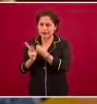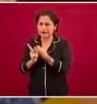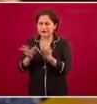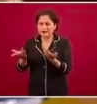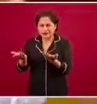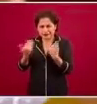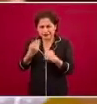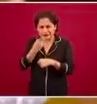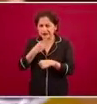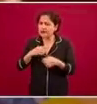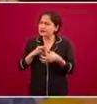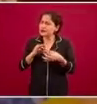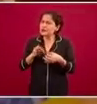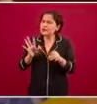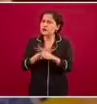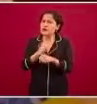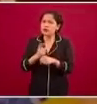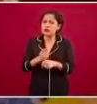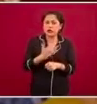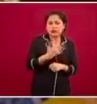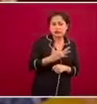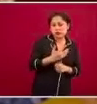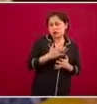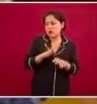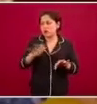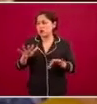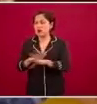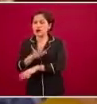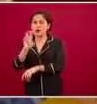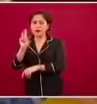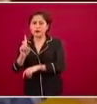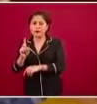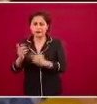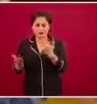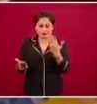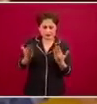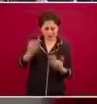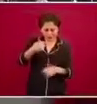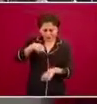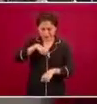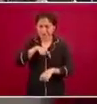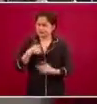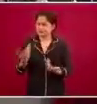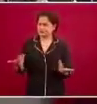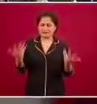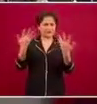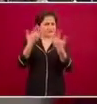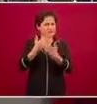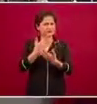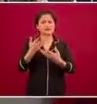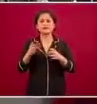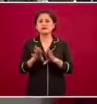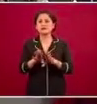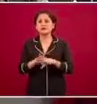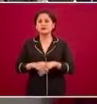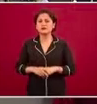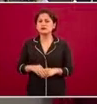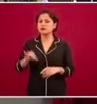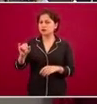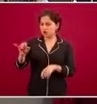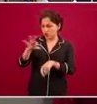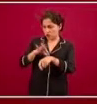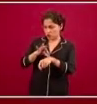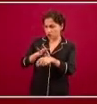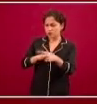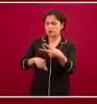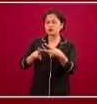countries within the context of the transmission of this disease. We have 5 active countries in the list, in the official list on Sunday, and then the next day we